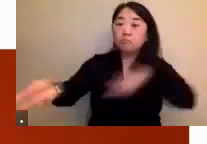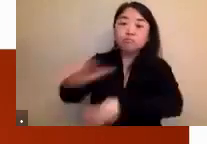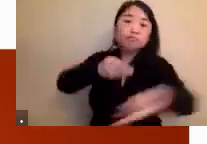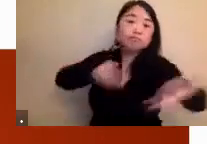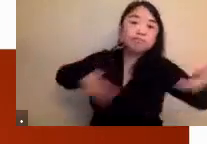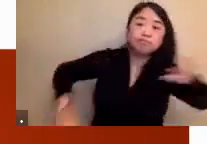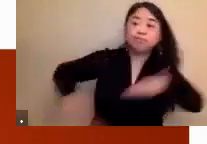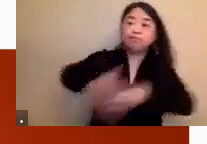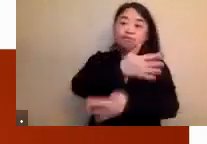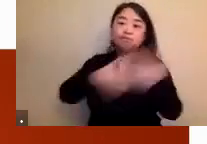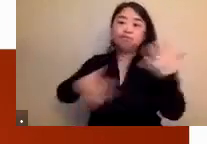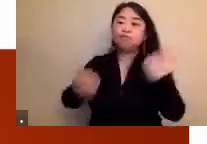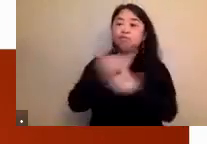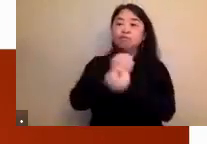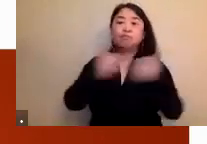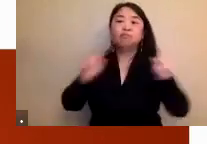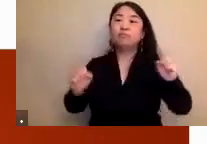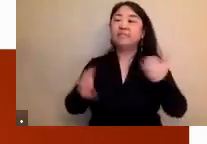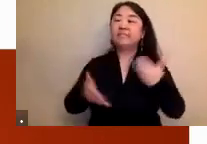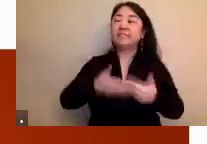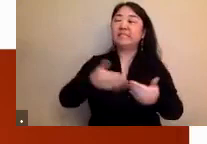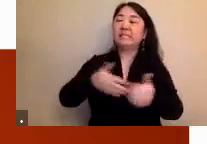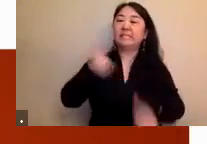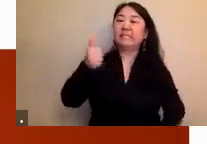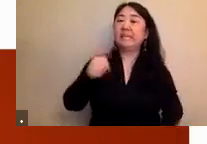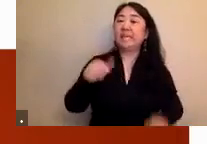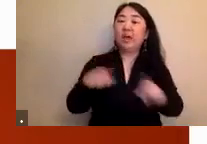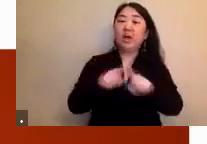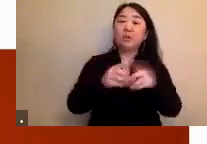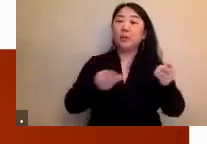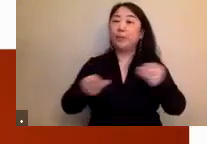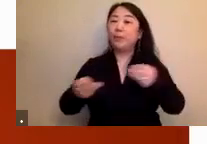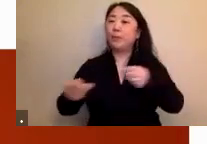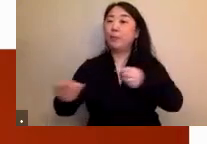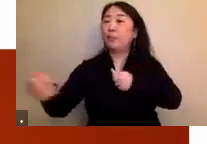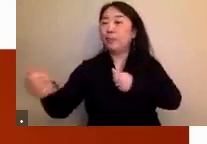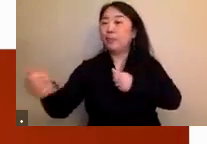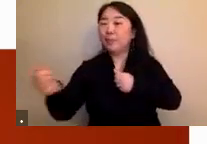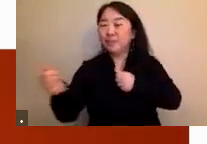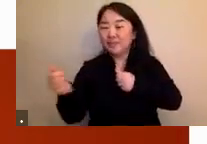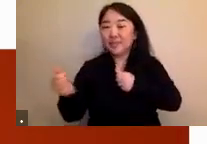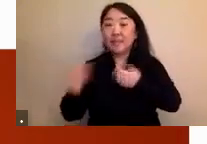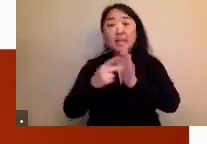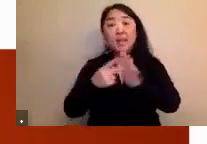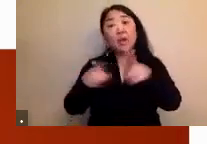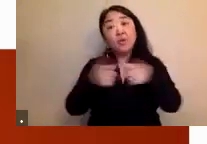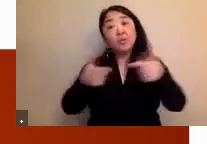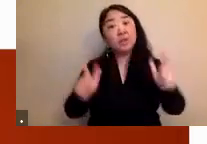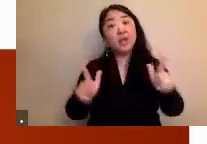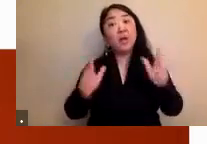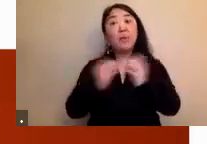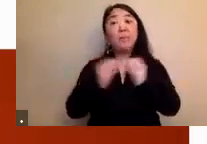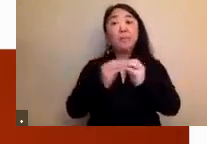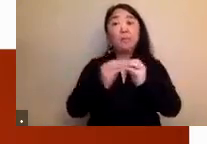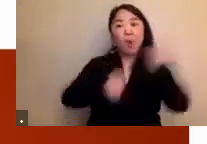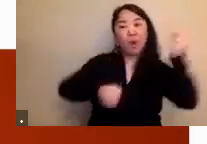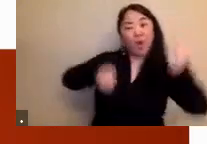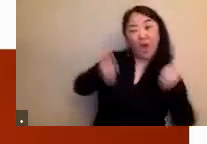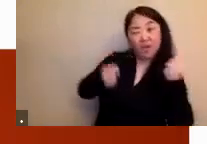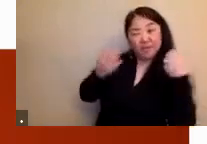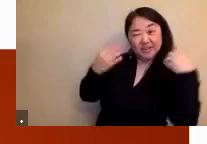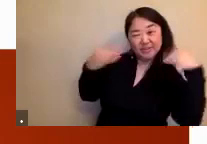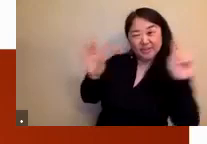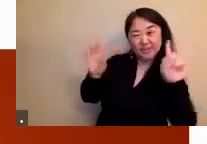allow for seamless travel, which consequently would allow for additional automobiles to be sold as well. The